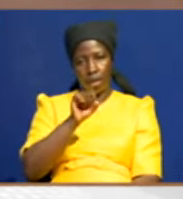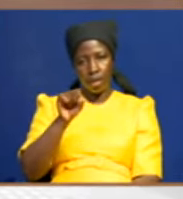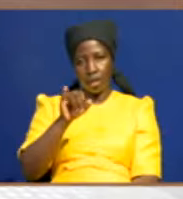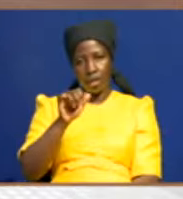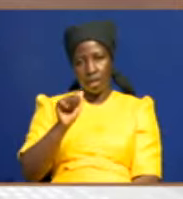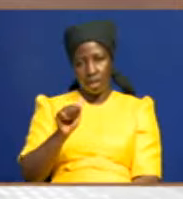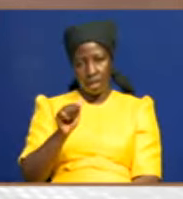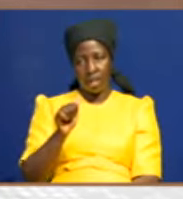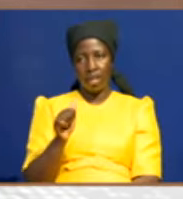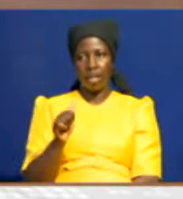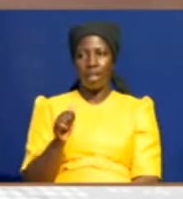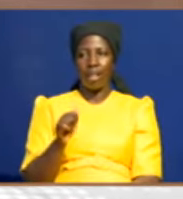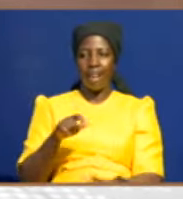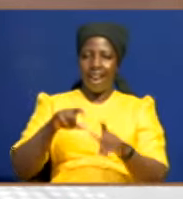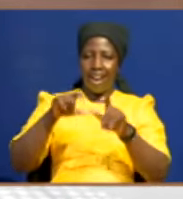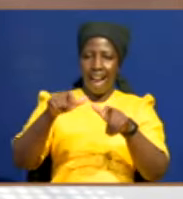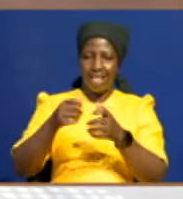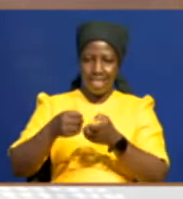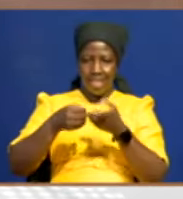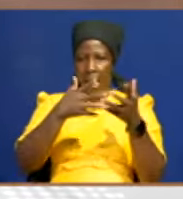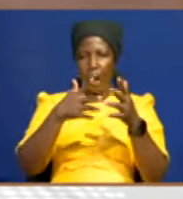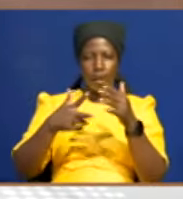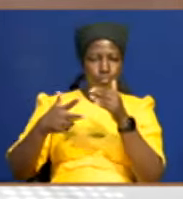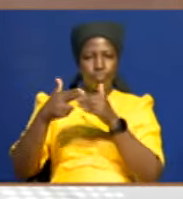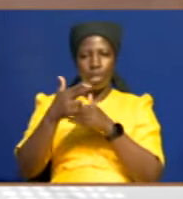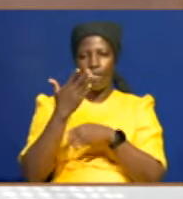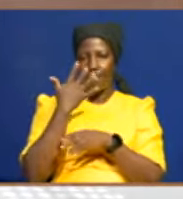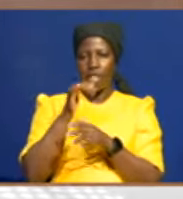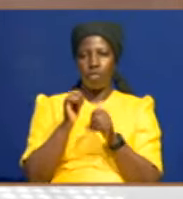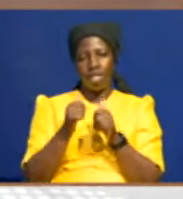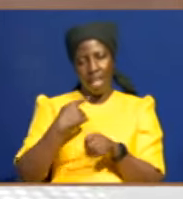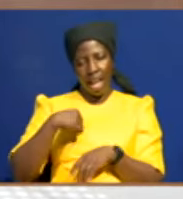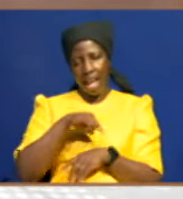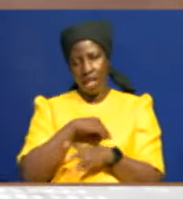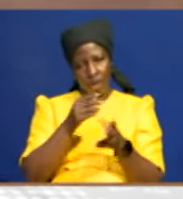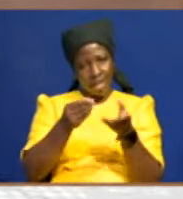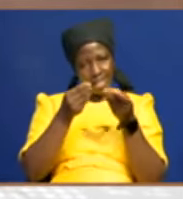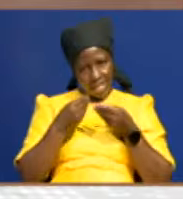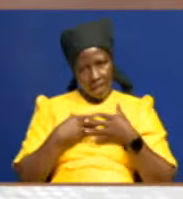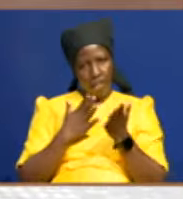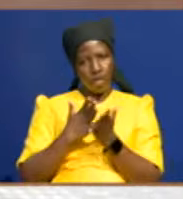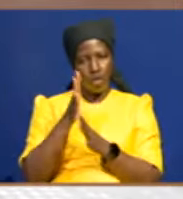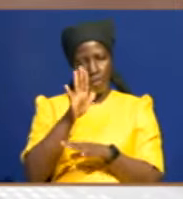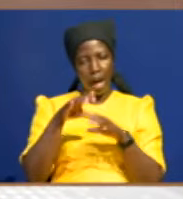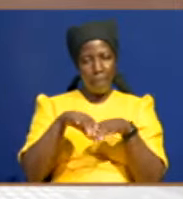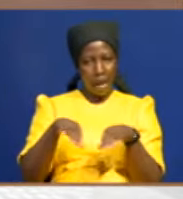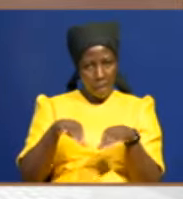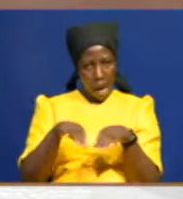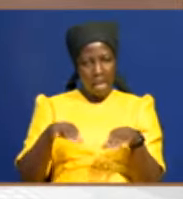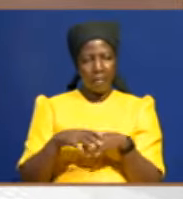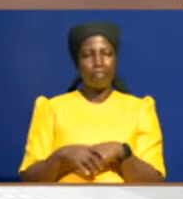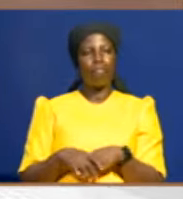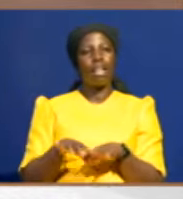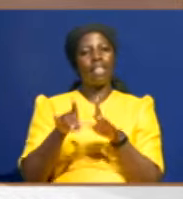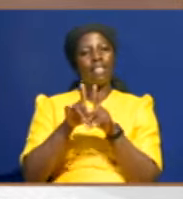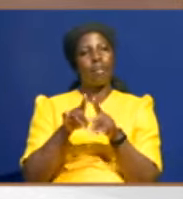turned off gas supplies that we are receiving through the Yamal gas pipeline. I also